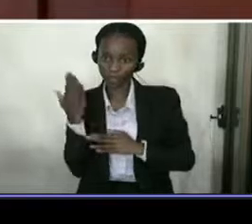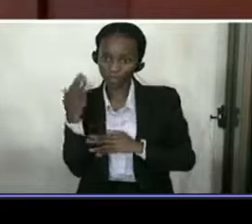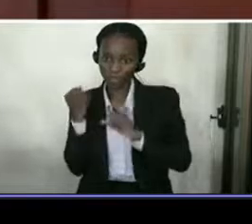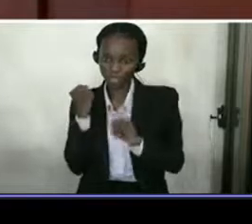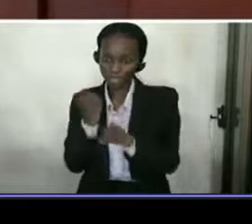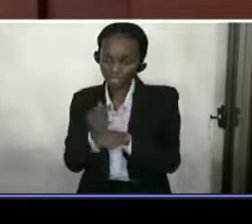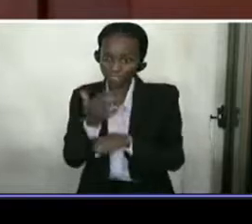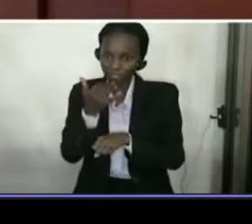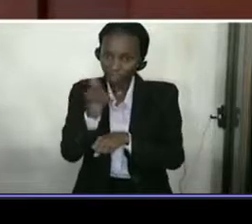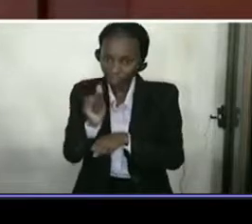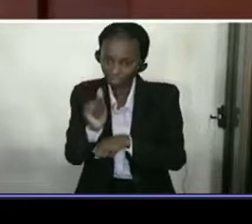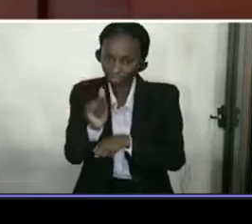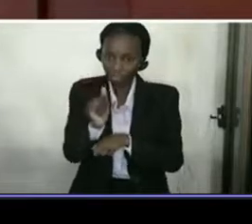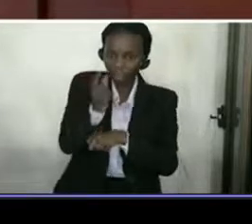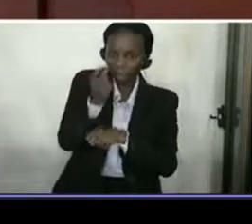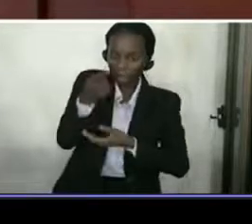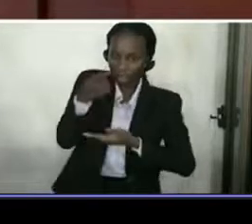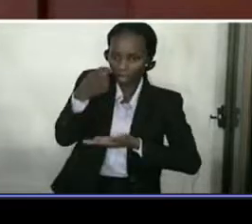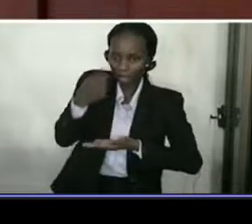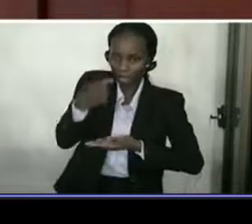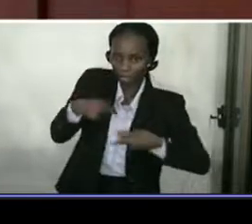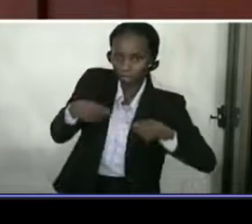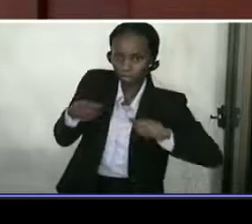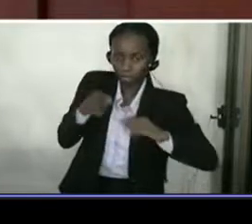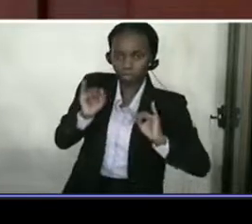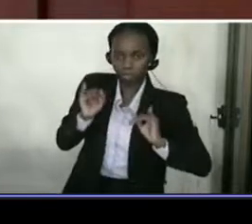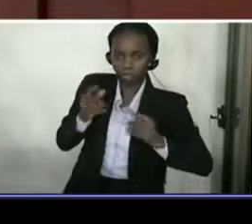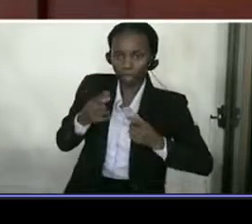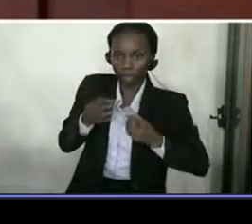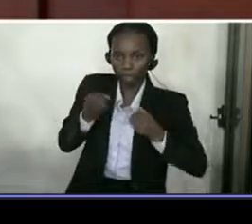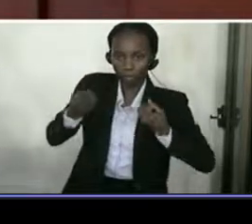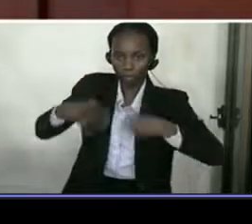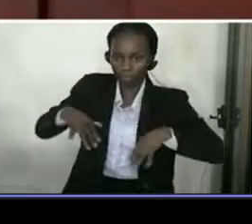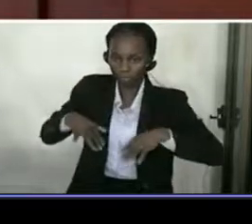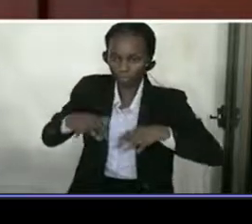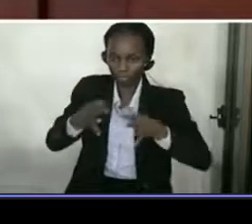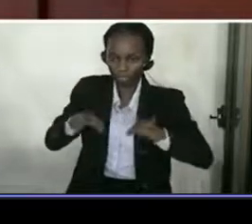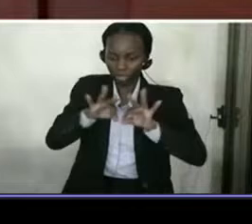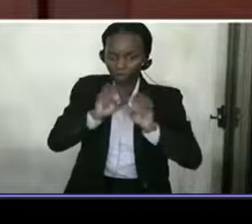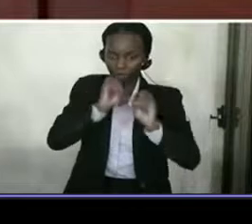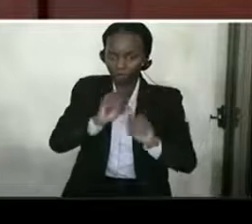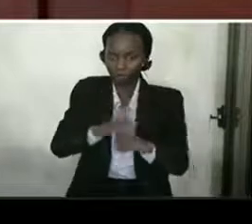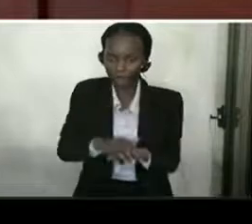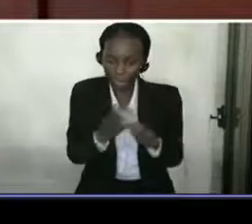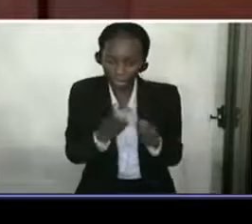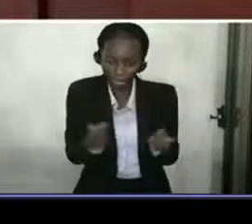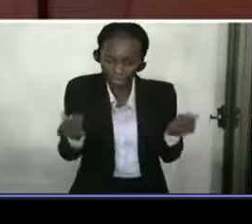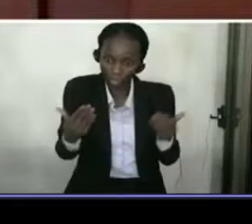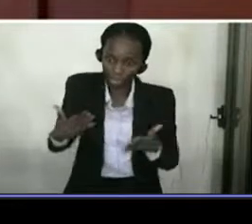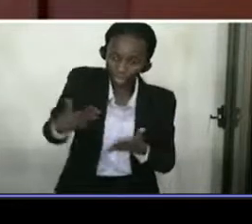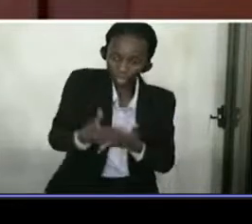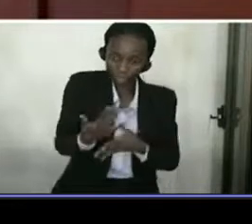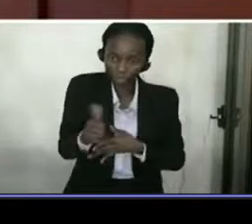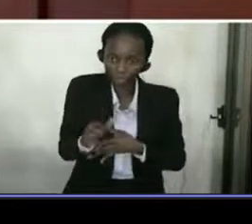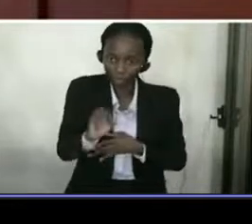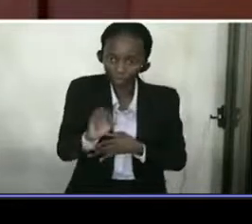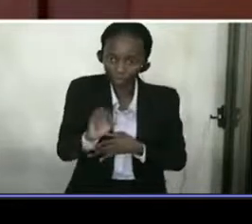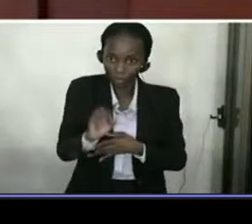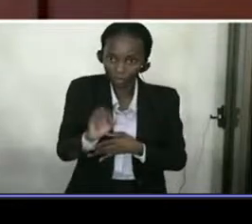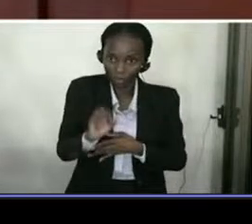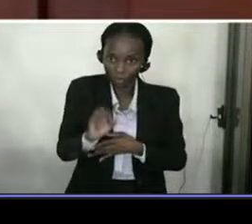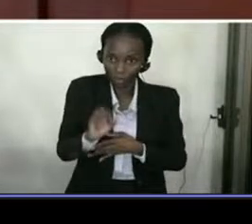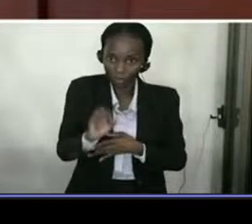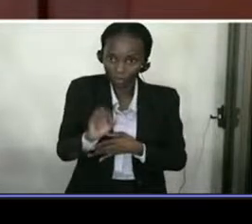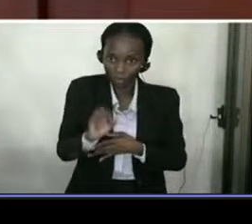and wasteful expenditures, which has not yet been resolved. We are therefore